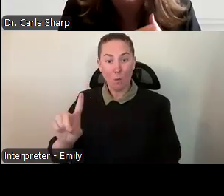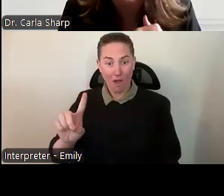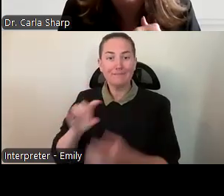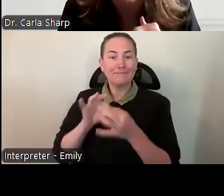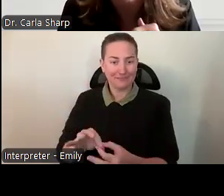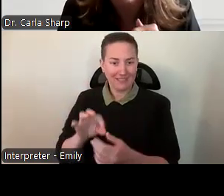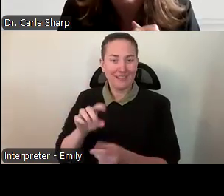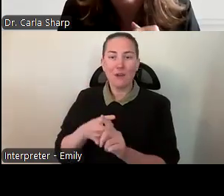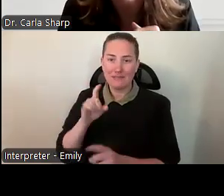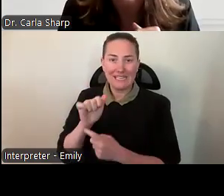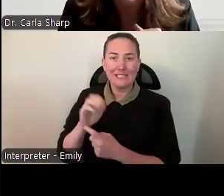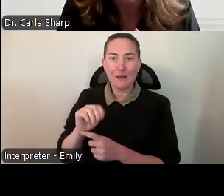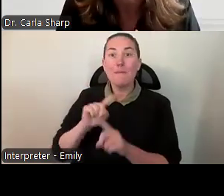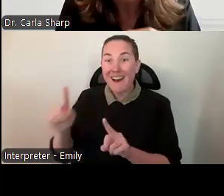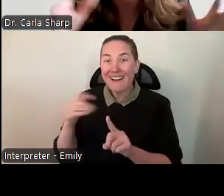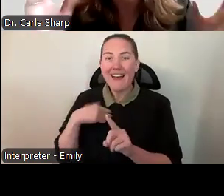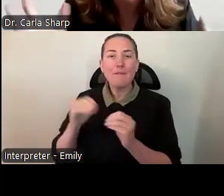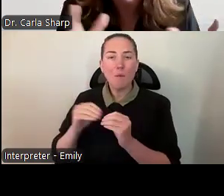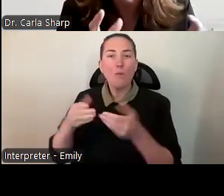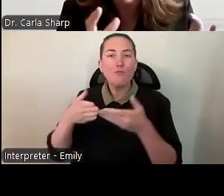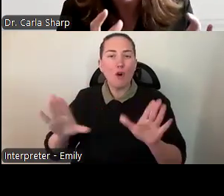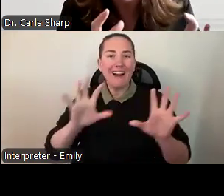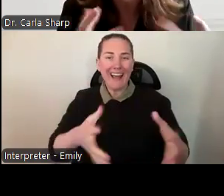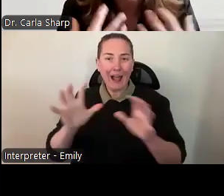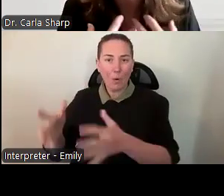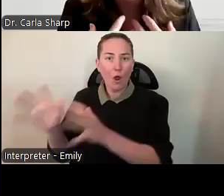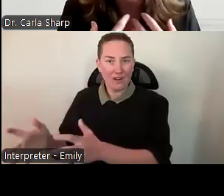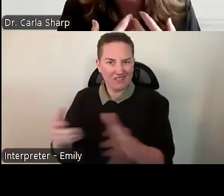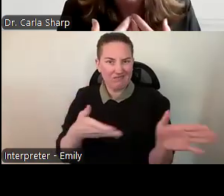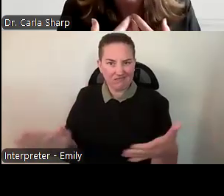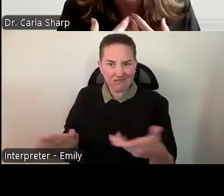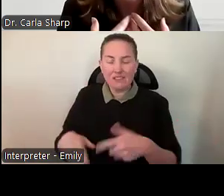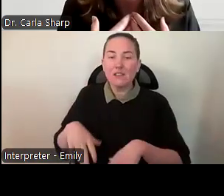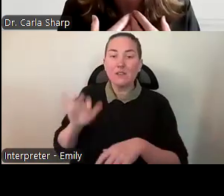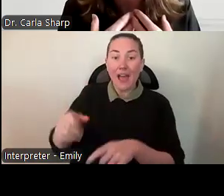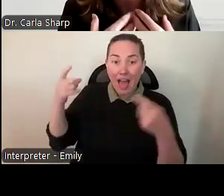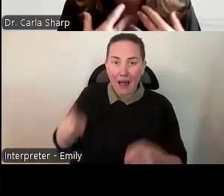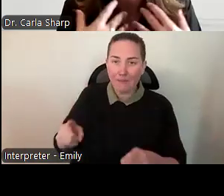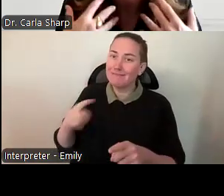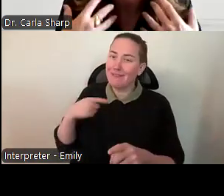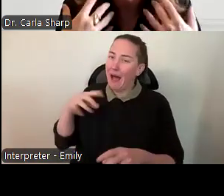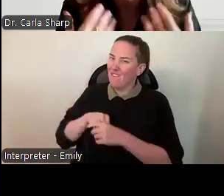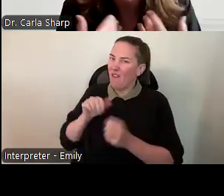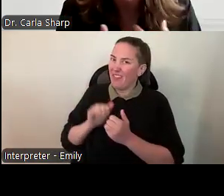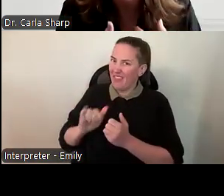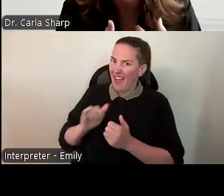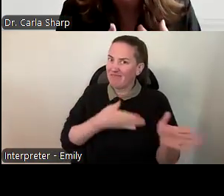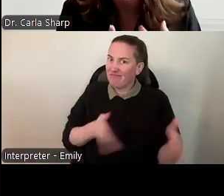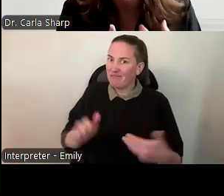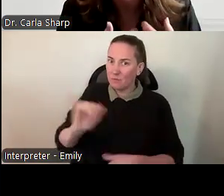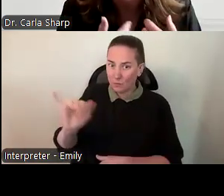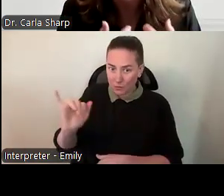to 22 diagnostic categories. We did all this as a generation, I'm part of that generation, despite the